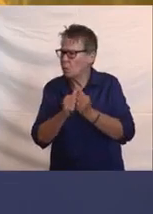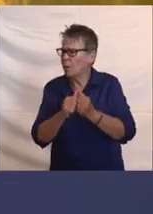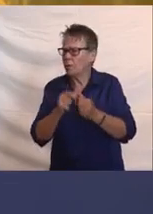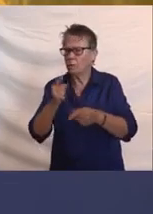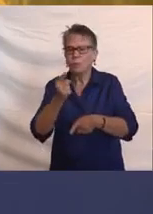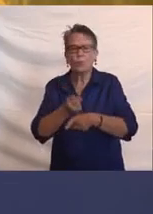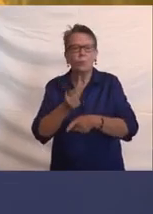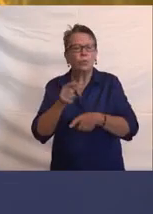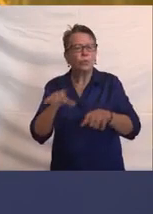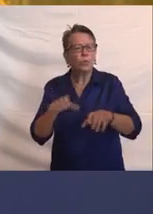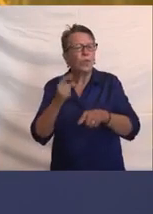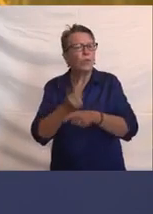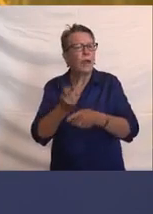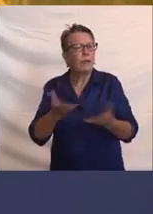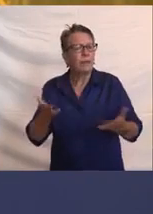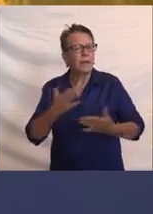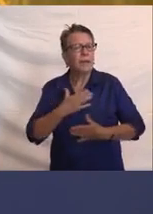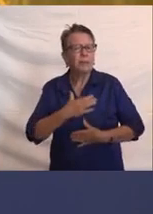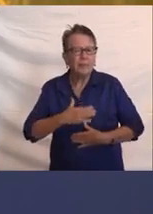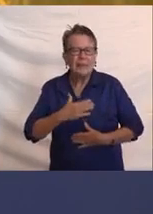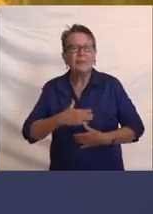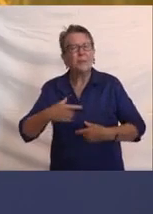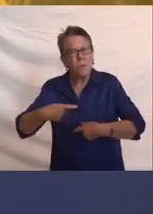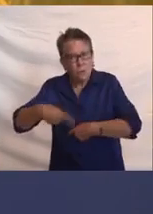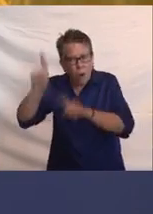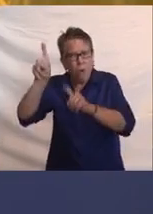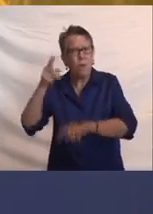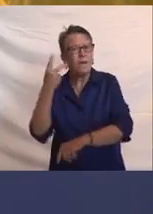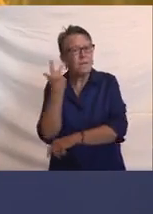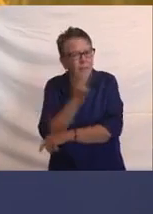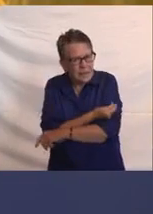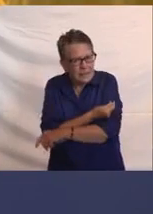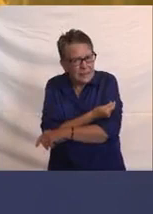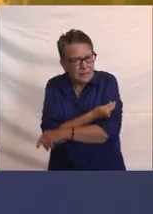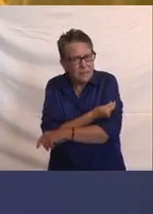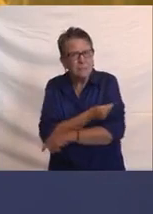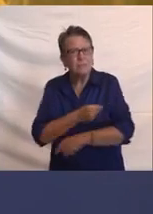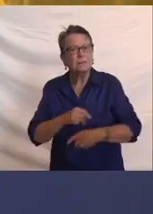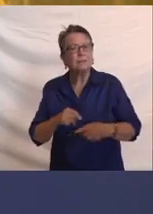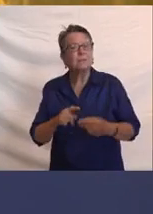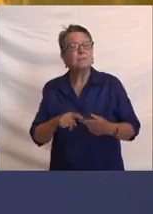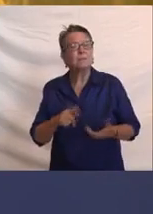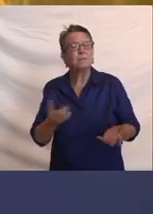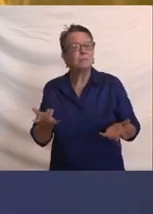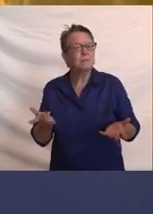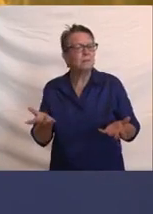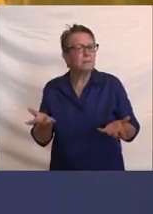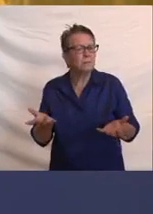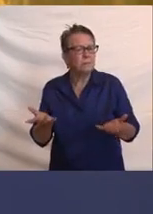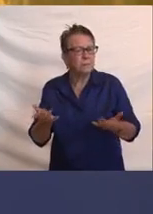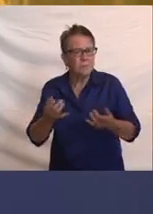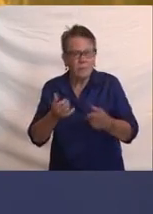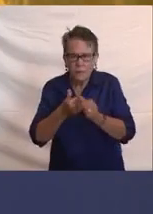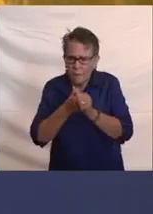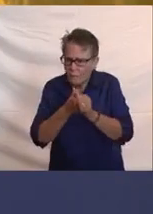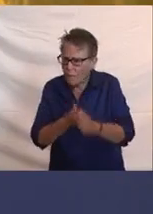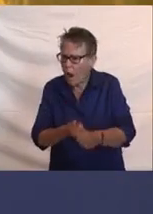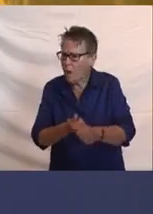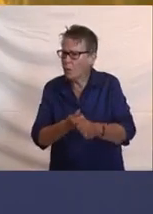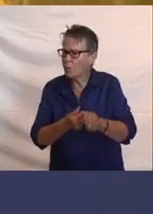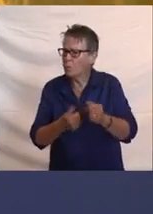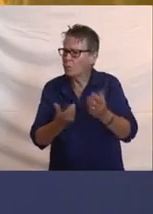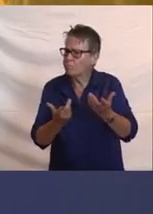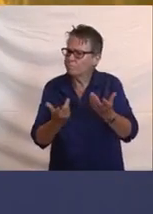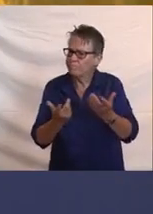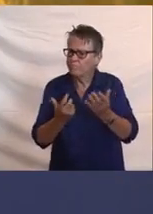please, please get vaccinated. Look to any guidance we set out about booster shots,